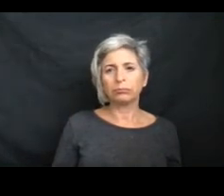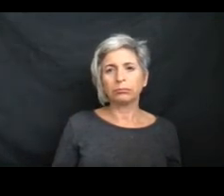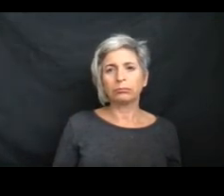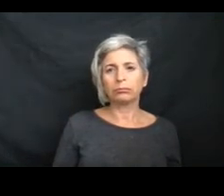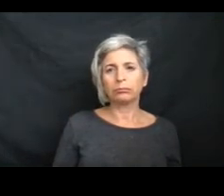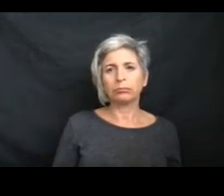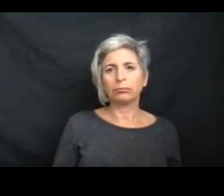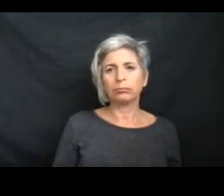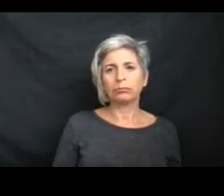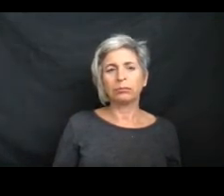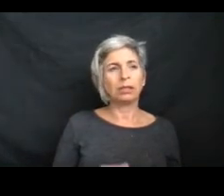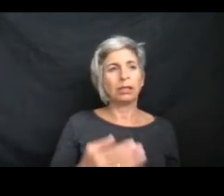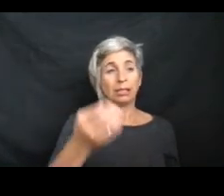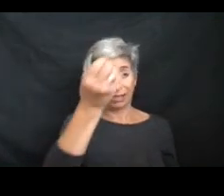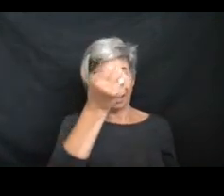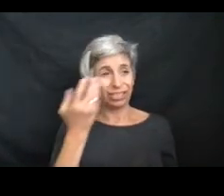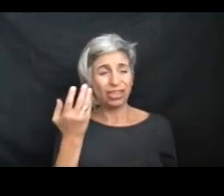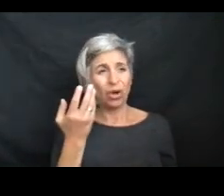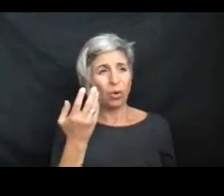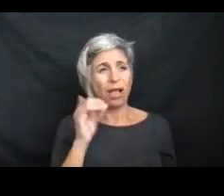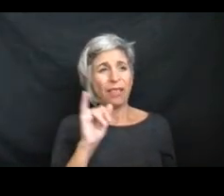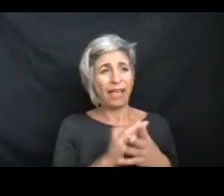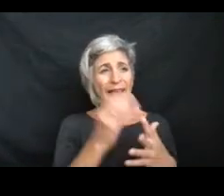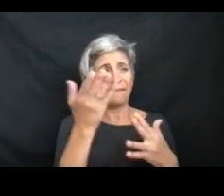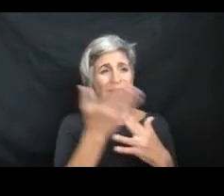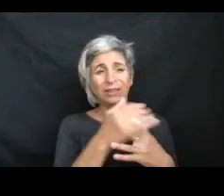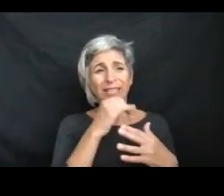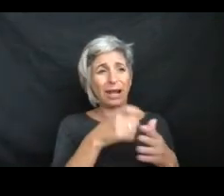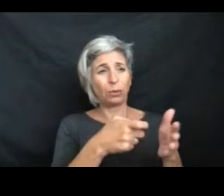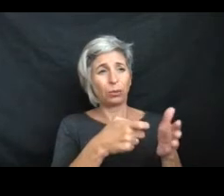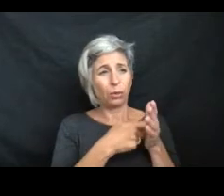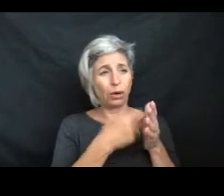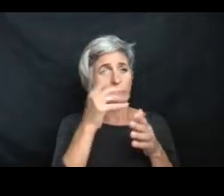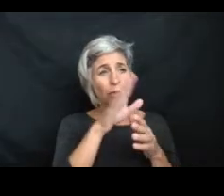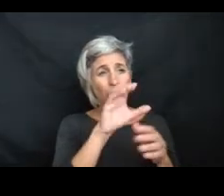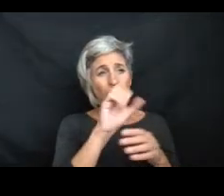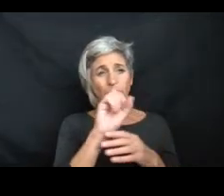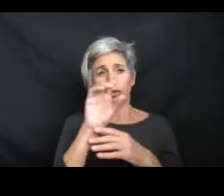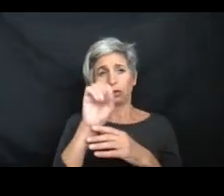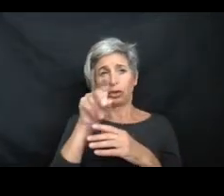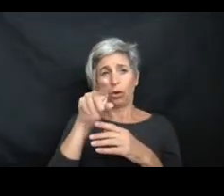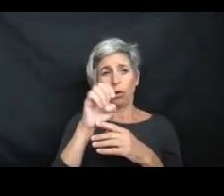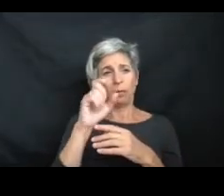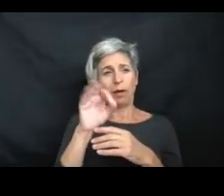Something to advise us that file is not required for your scope of work.